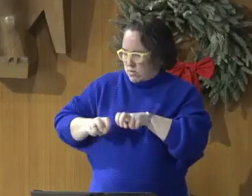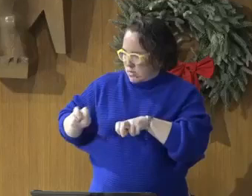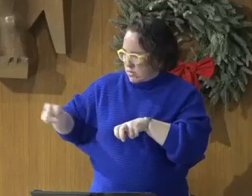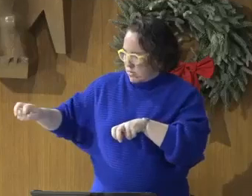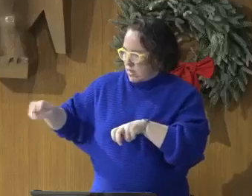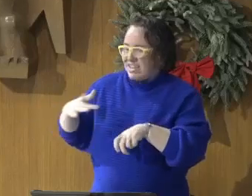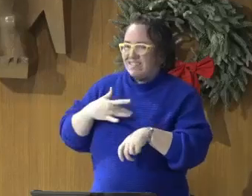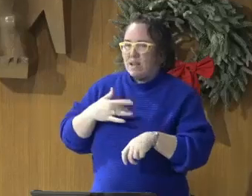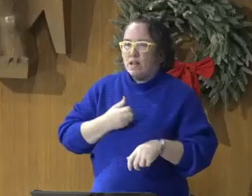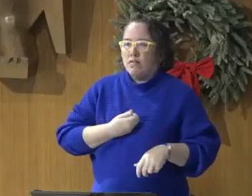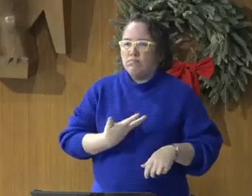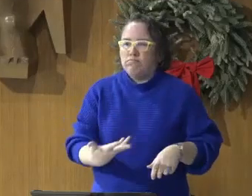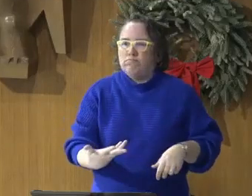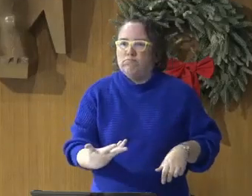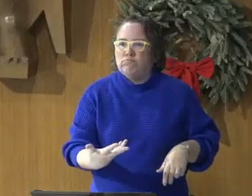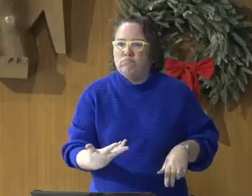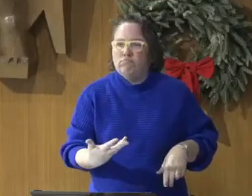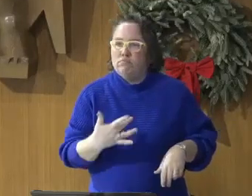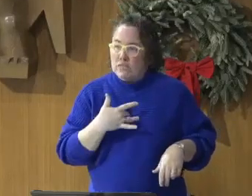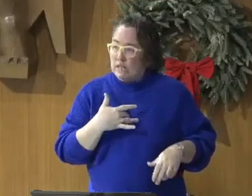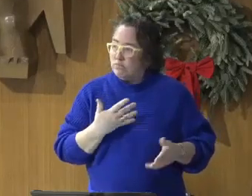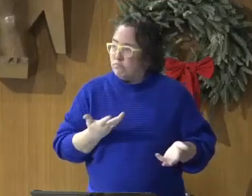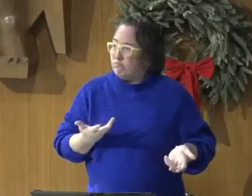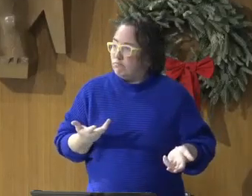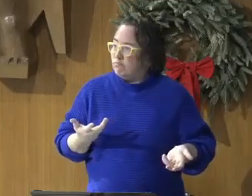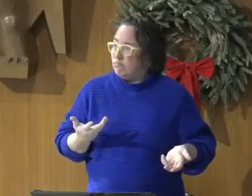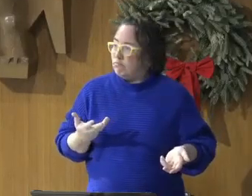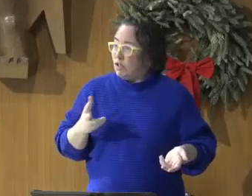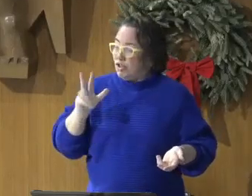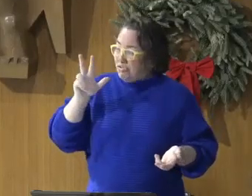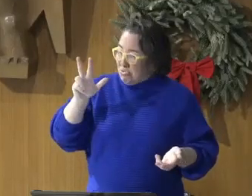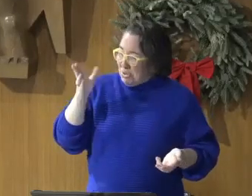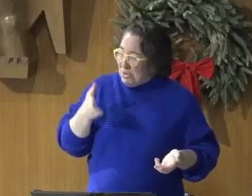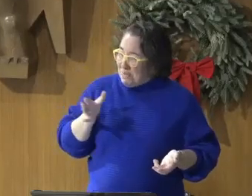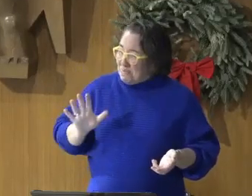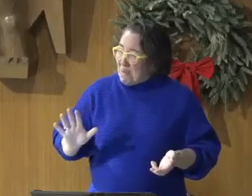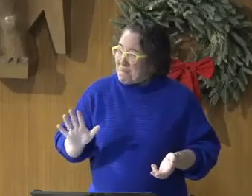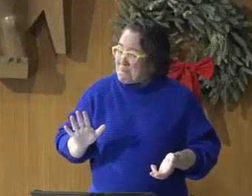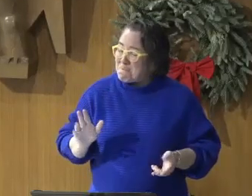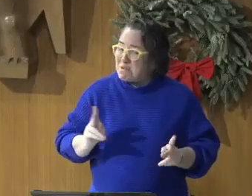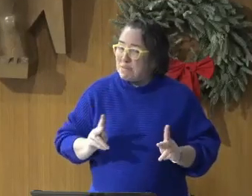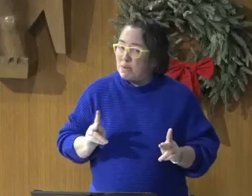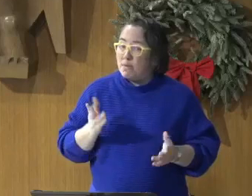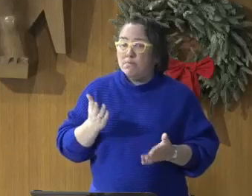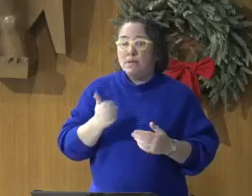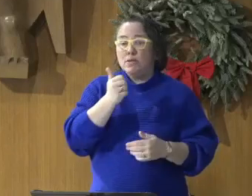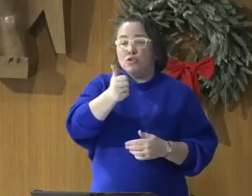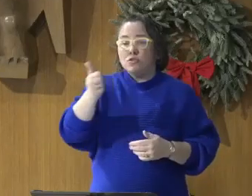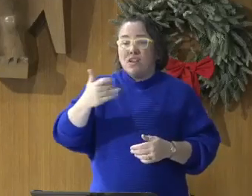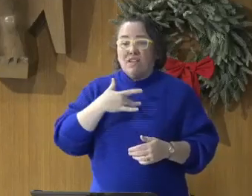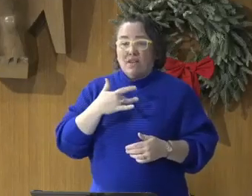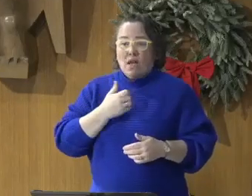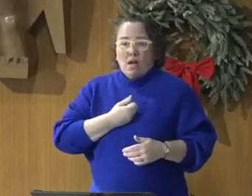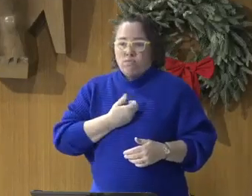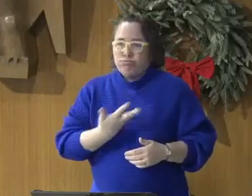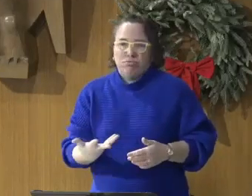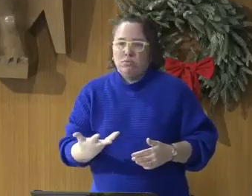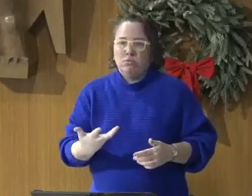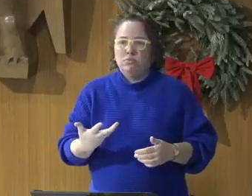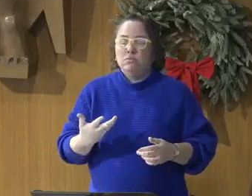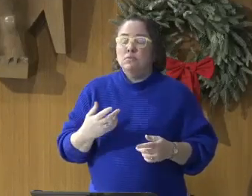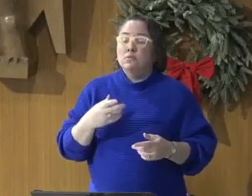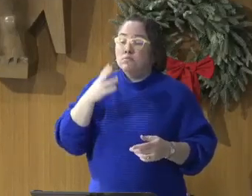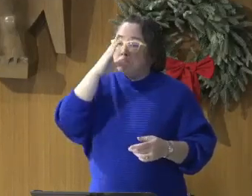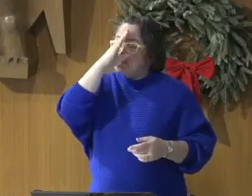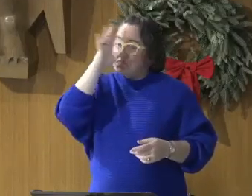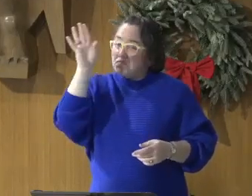feeling burned out. and maybe you're one of them. And if you are, know